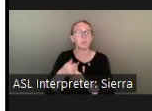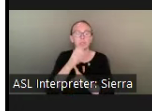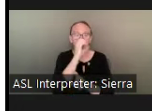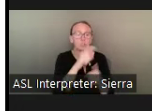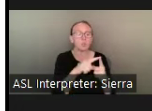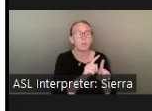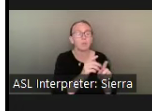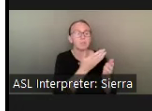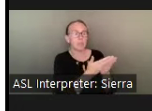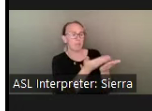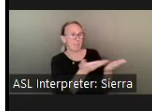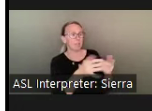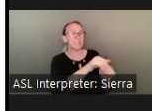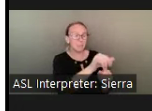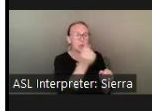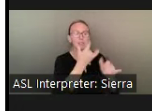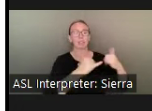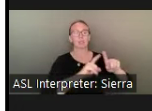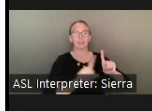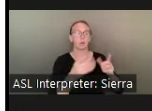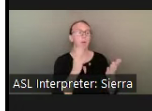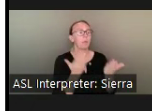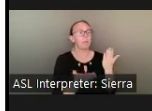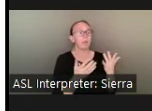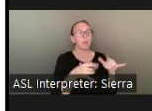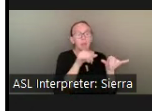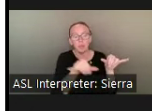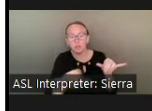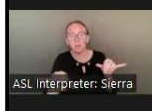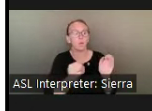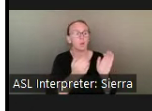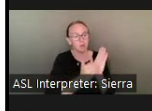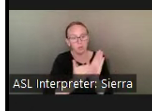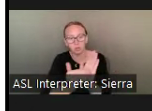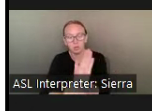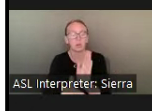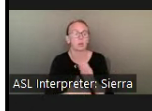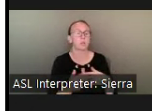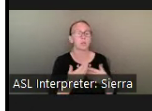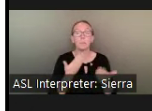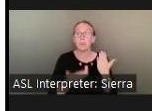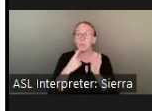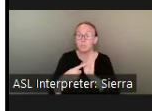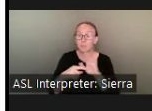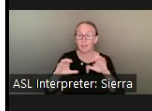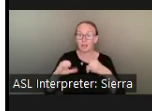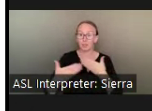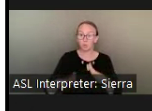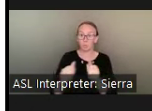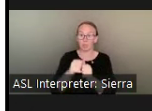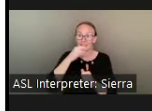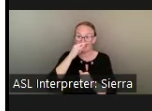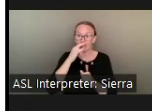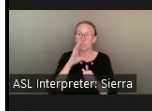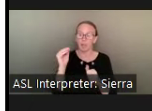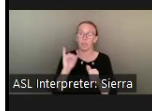where there might have been repetition or rhythm in like imagery. So maybe you'd get a classroom full of kids, and that repetition of like a kid at a